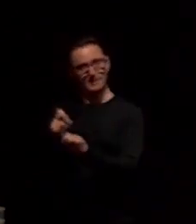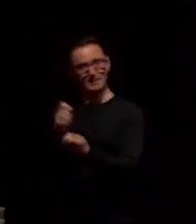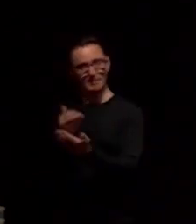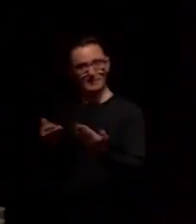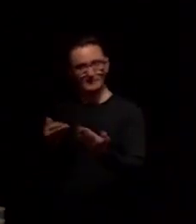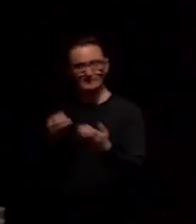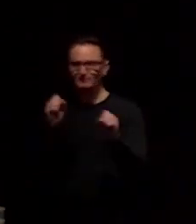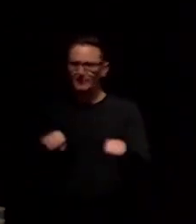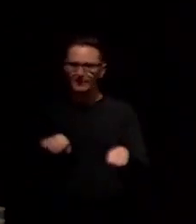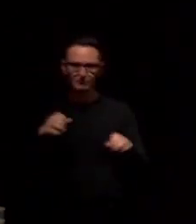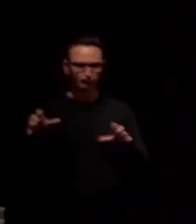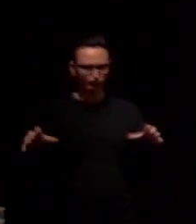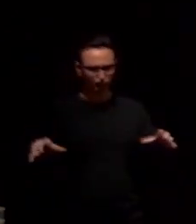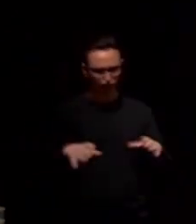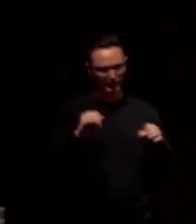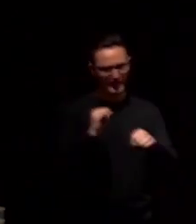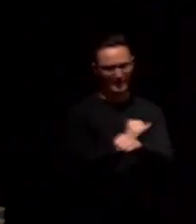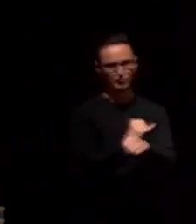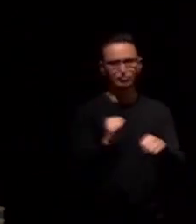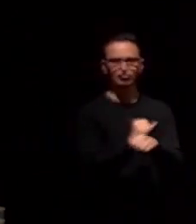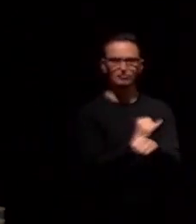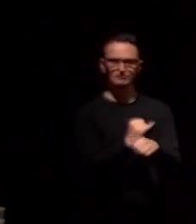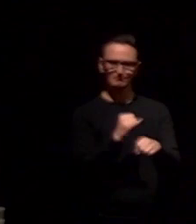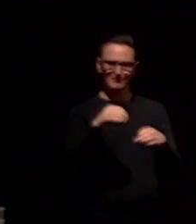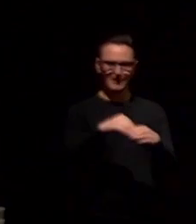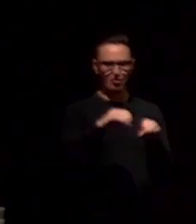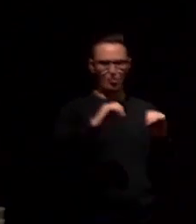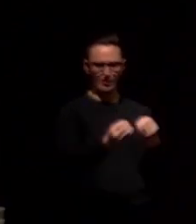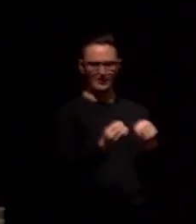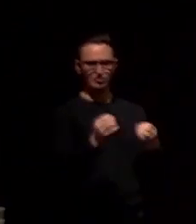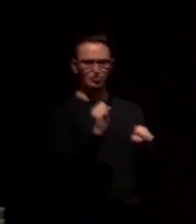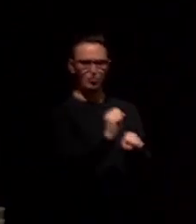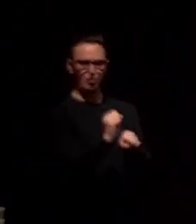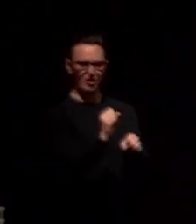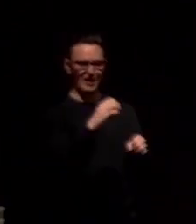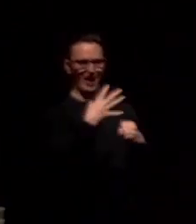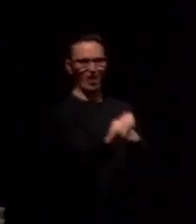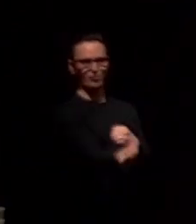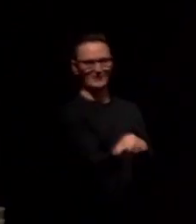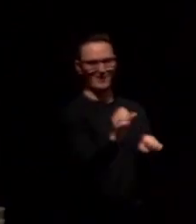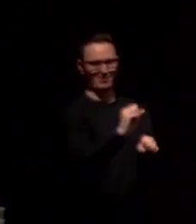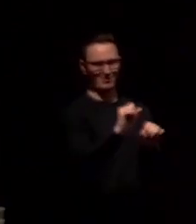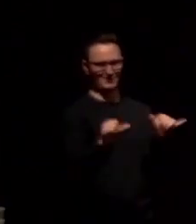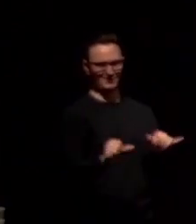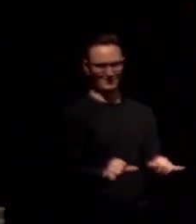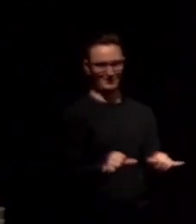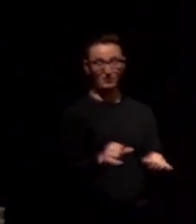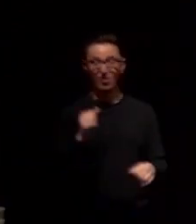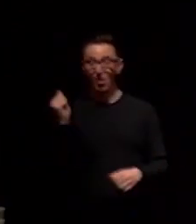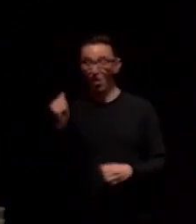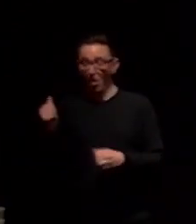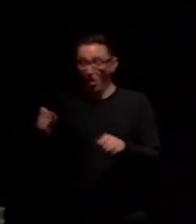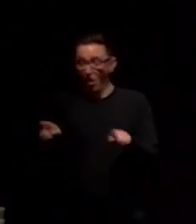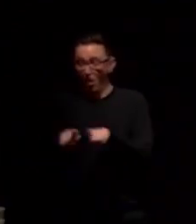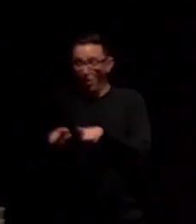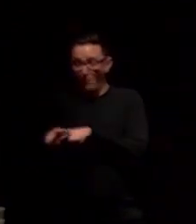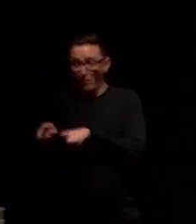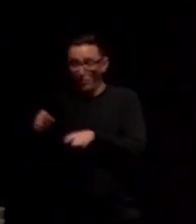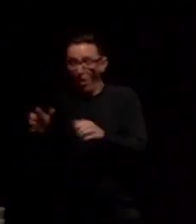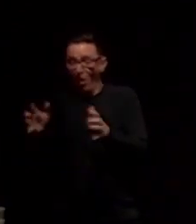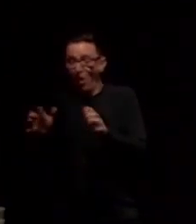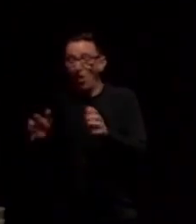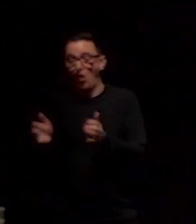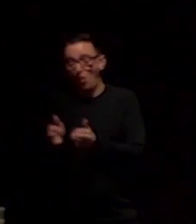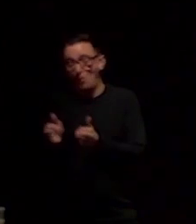internships in organizations that are working outside the system. So almost all of the therapists at Rainbow Health started out as